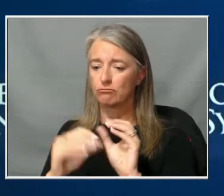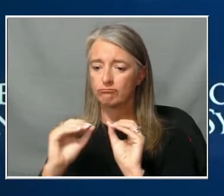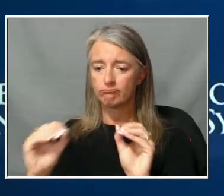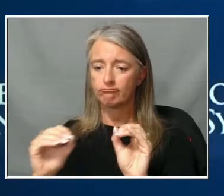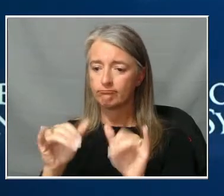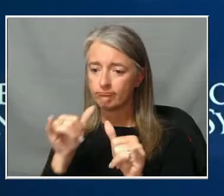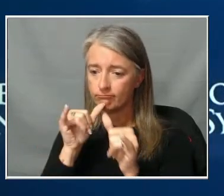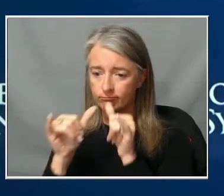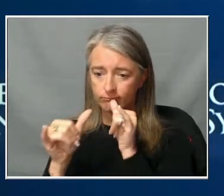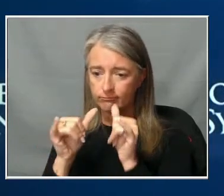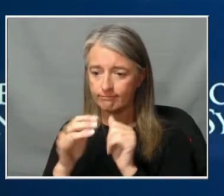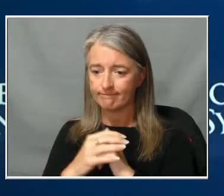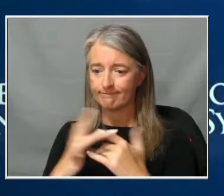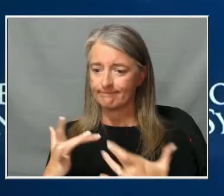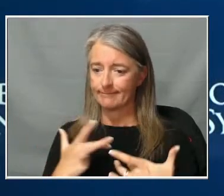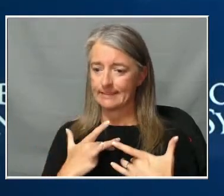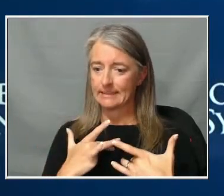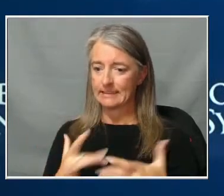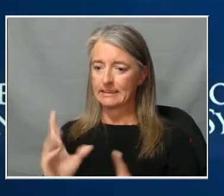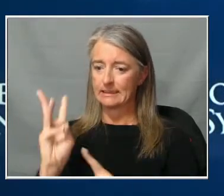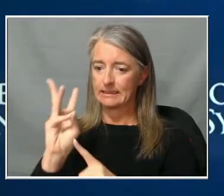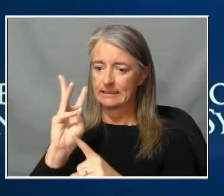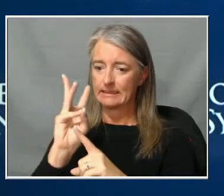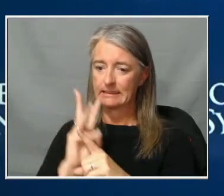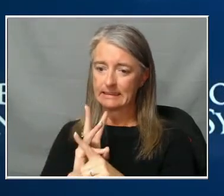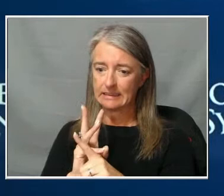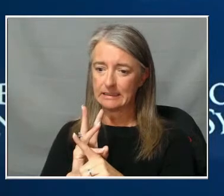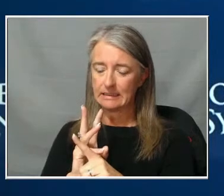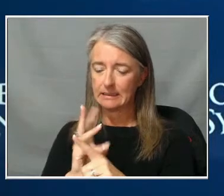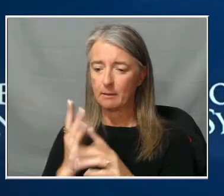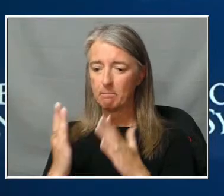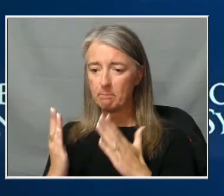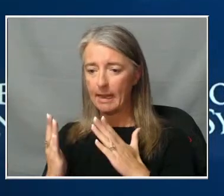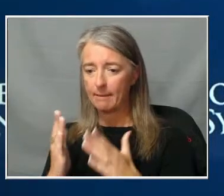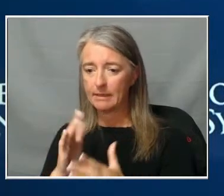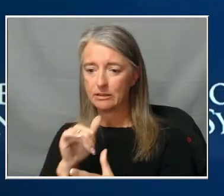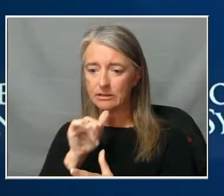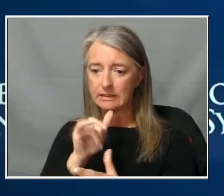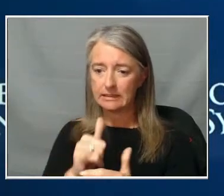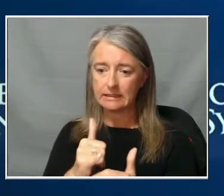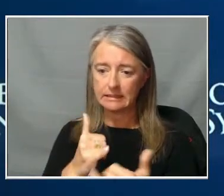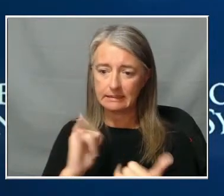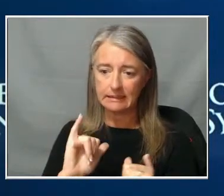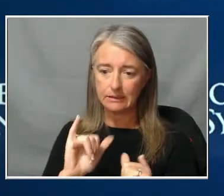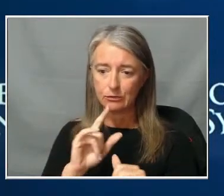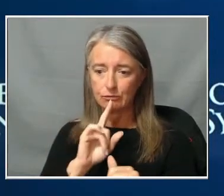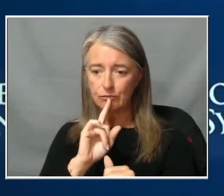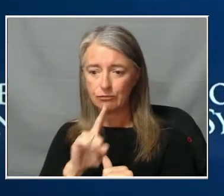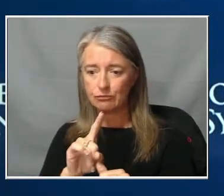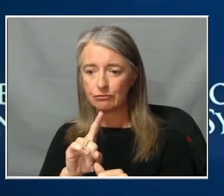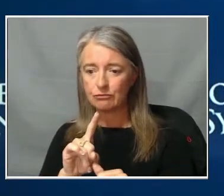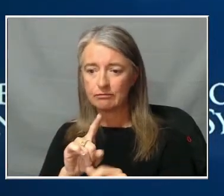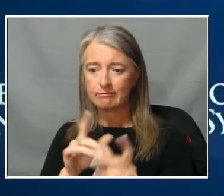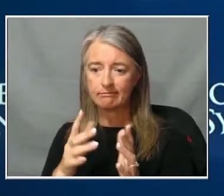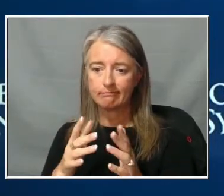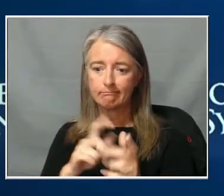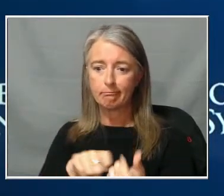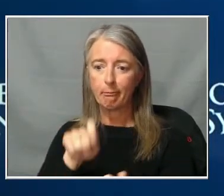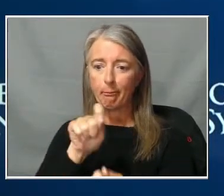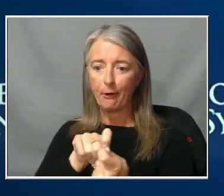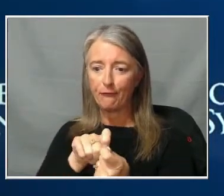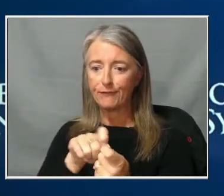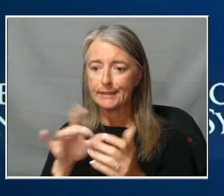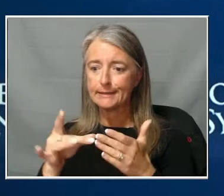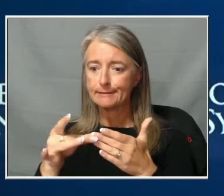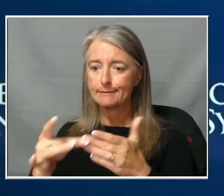and typically 6 months, although that may or may not be any kind of absolute guideline. And there